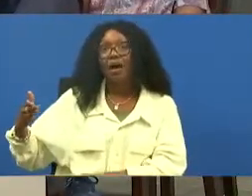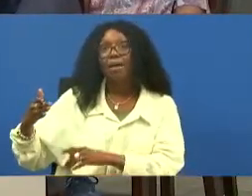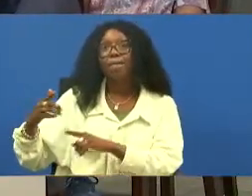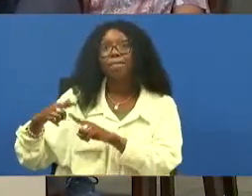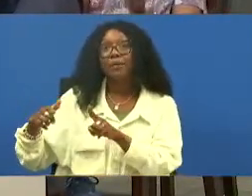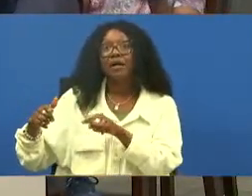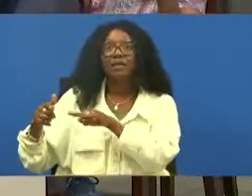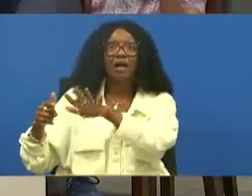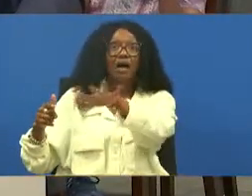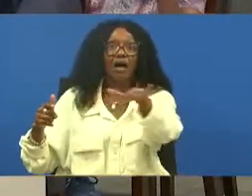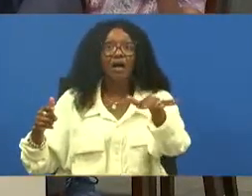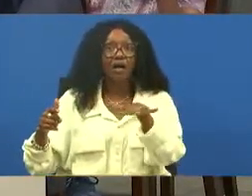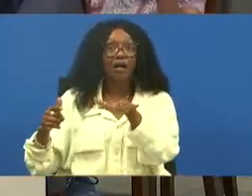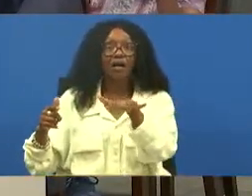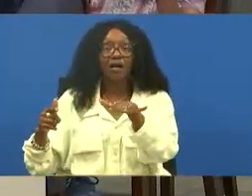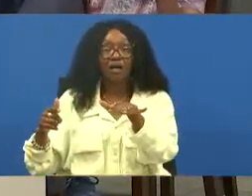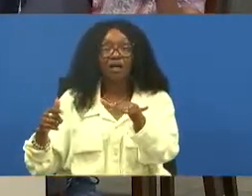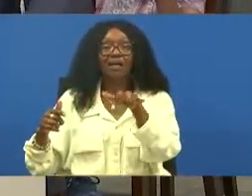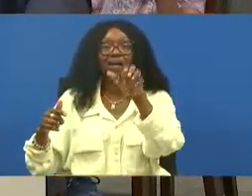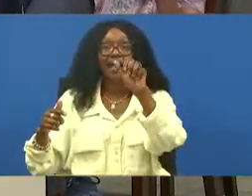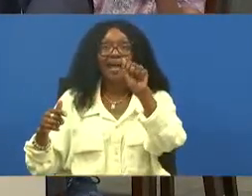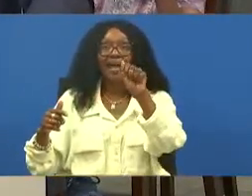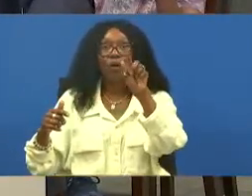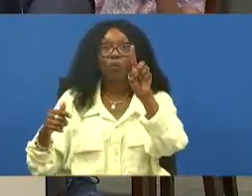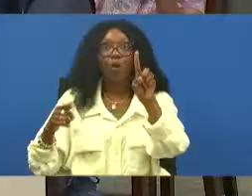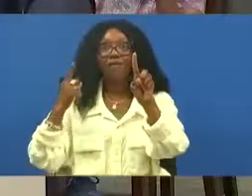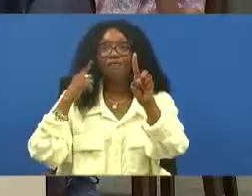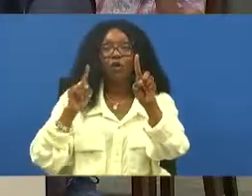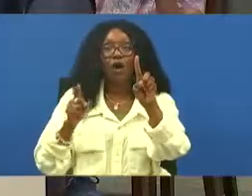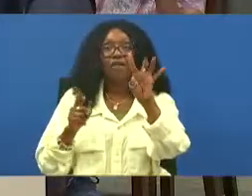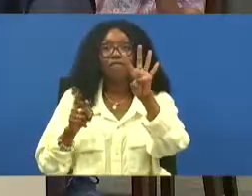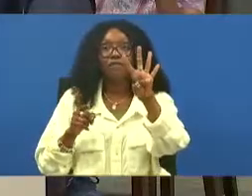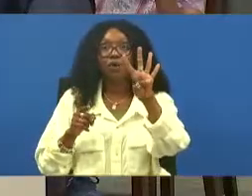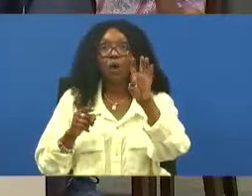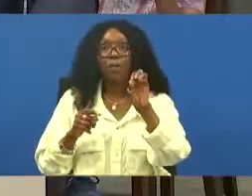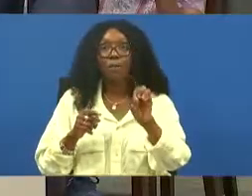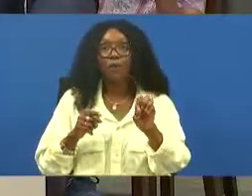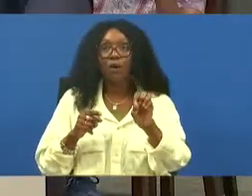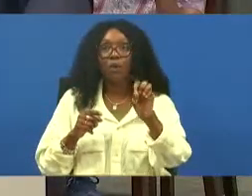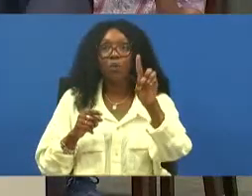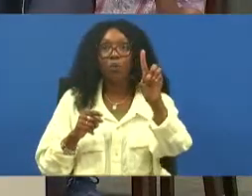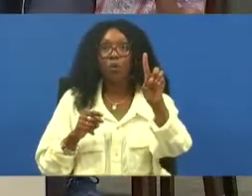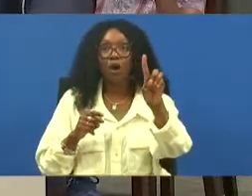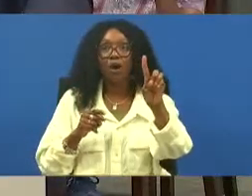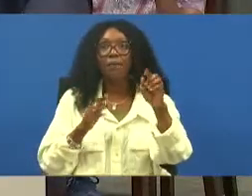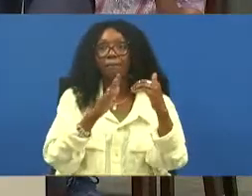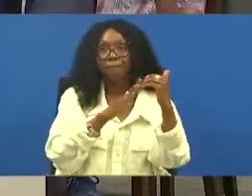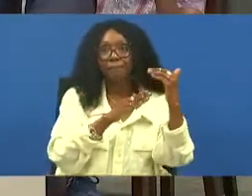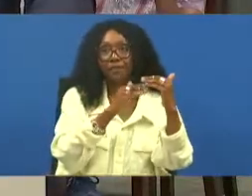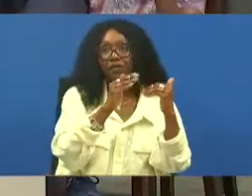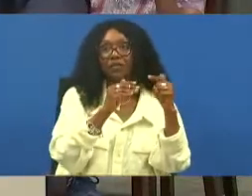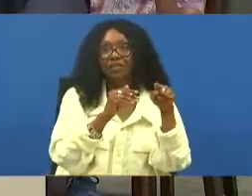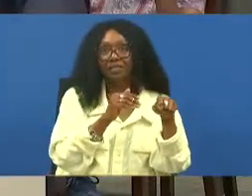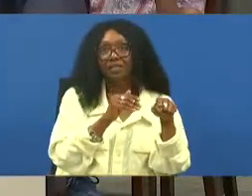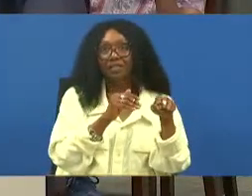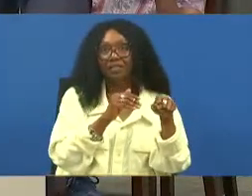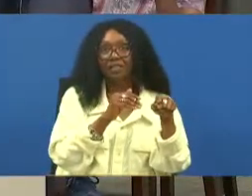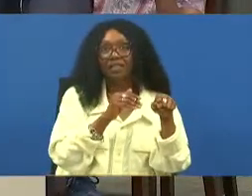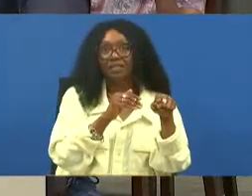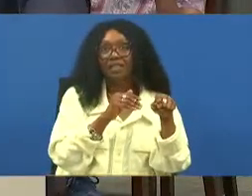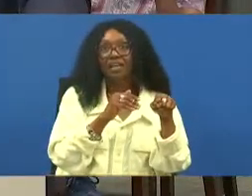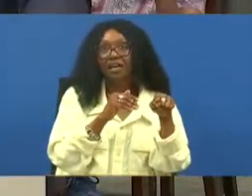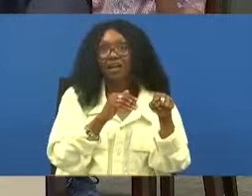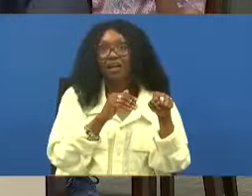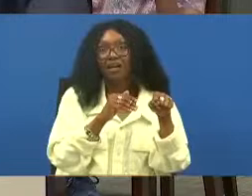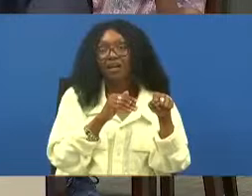zoned A1. A1 allows 4.1 units per acre. It allows 10,500 square foot